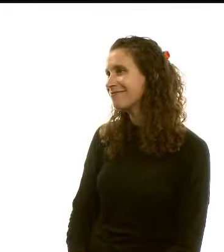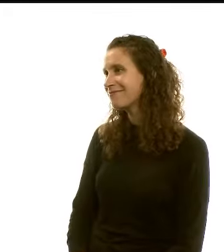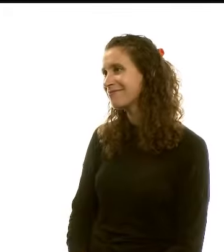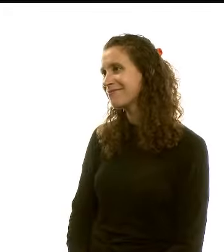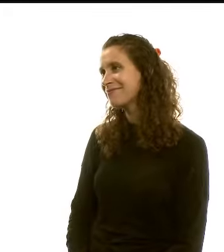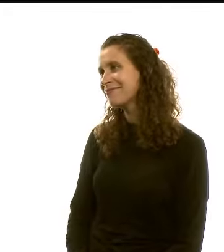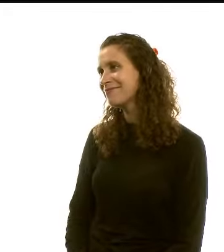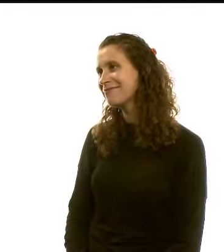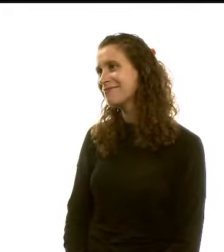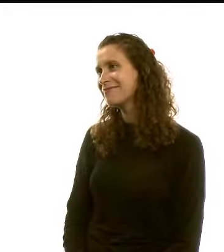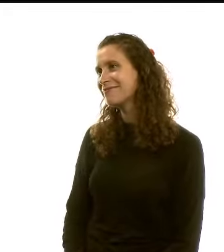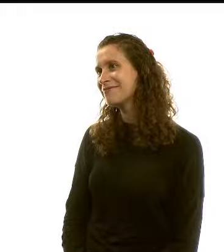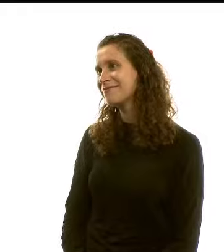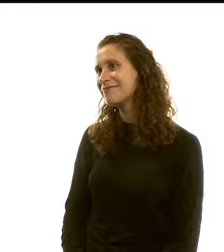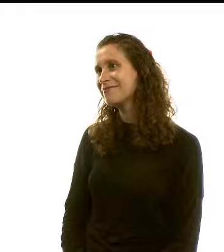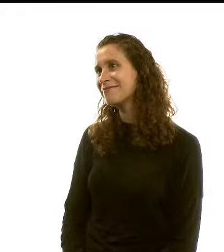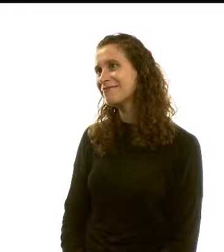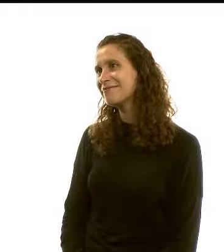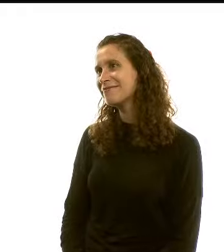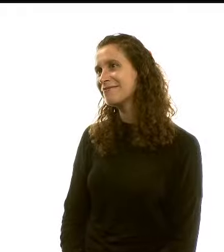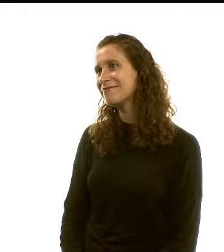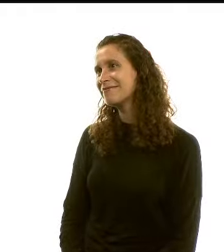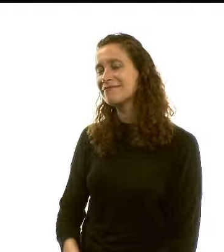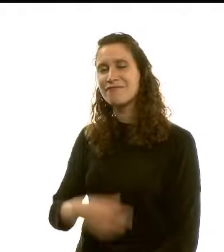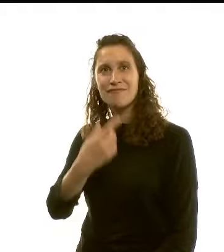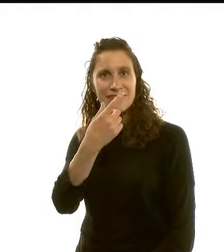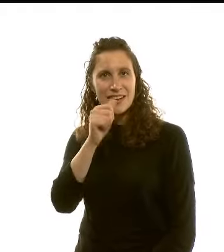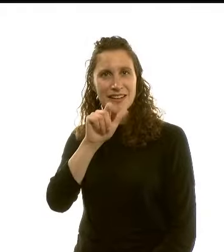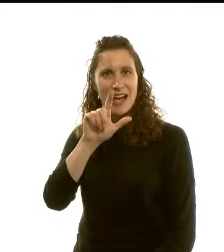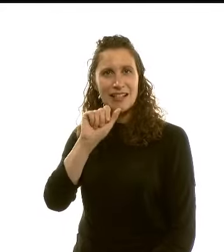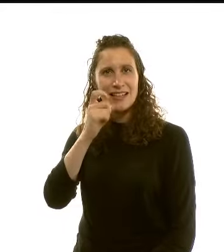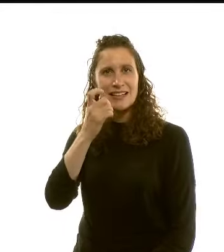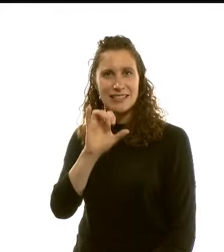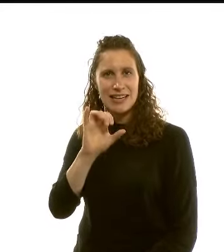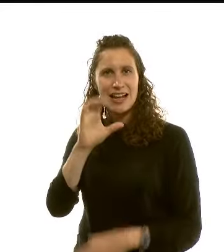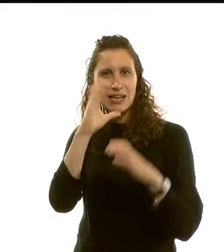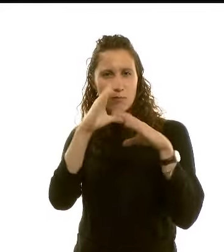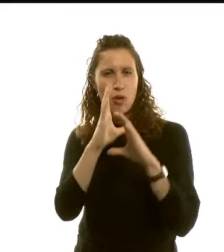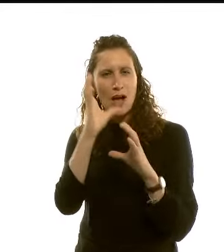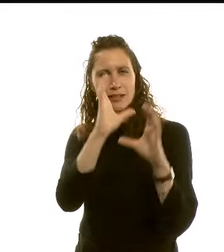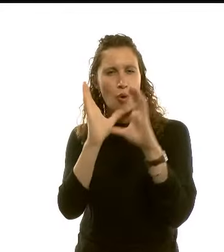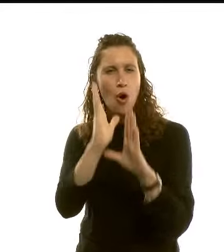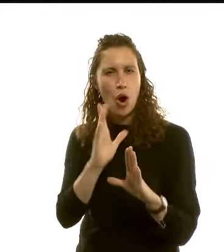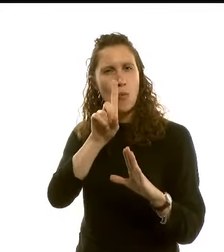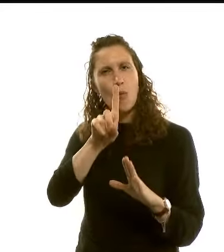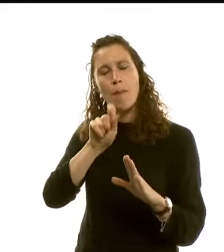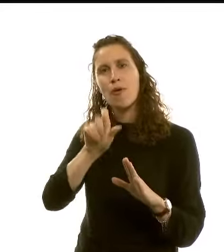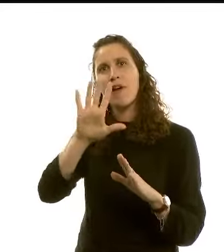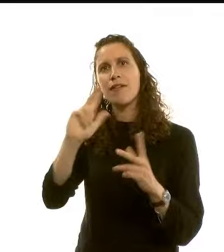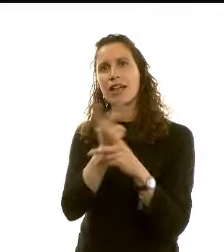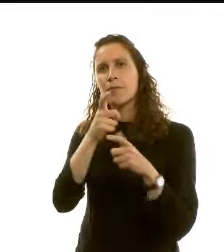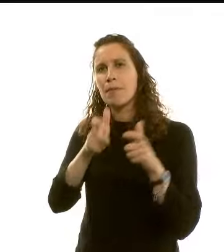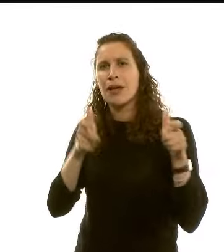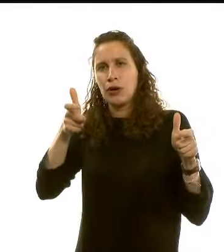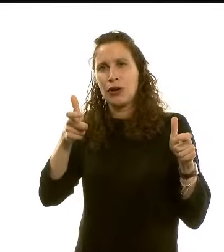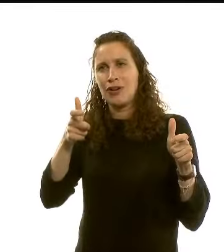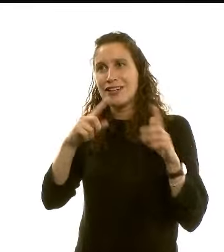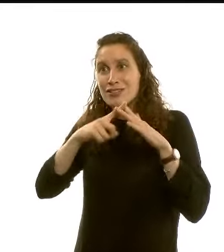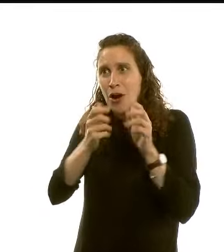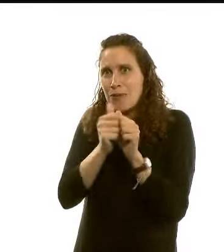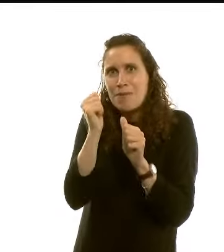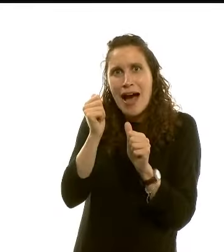There it is, the Galaxy Explorer, 1.5 times bigger scaled up version. We've got all of our classic stuff. Let's just start with the back.